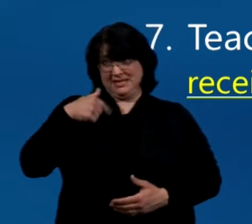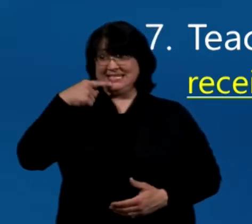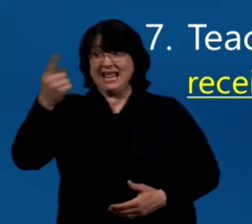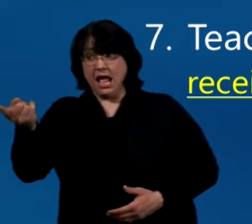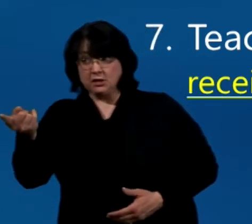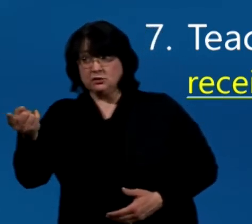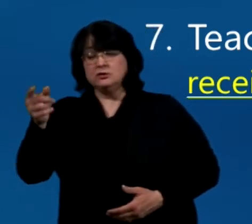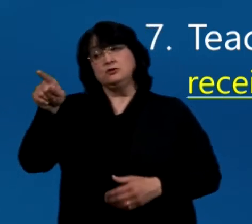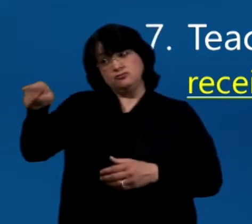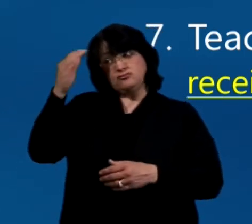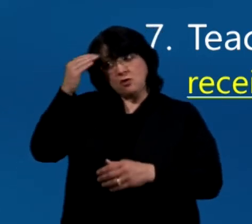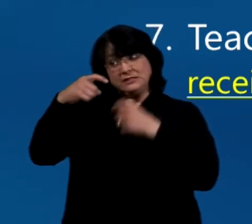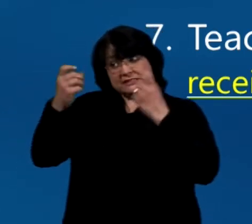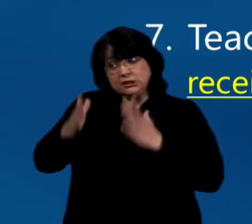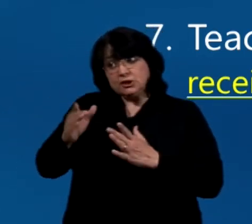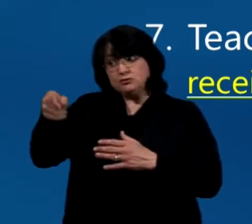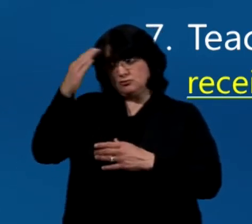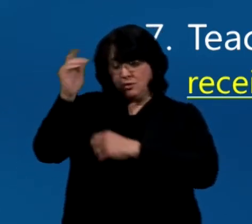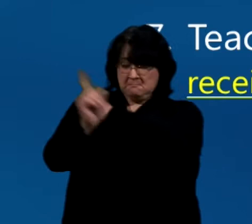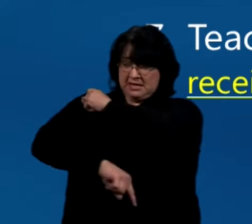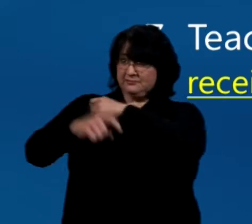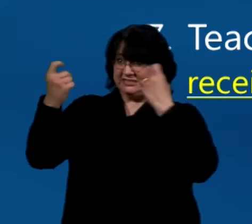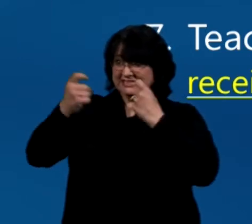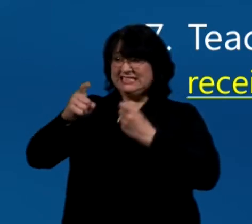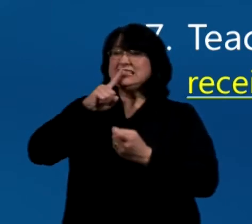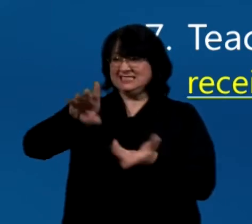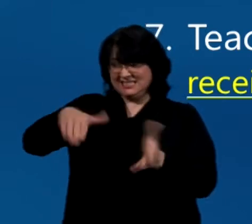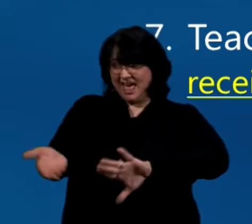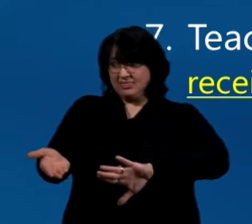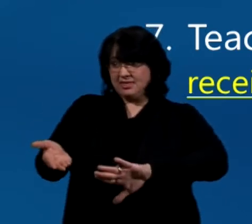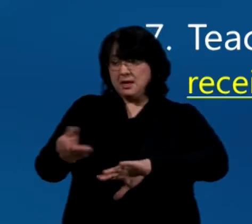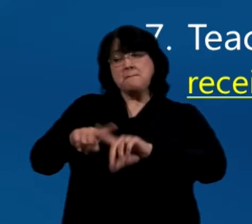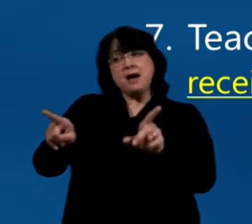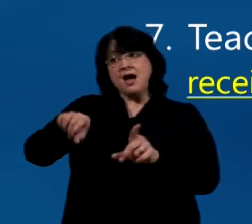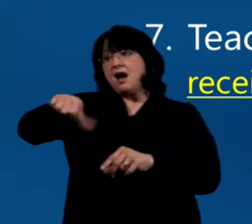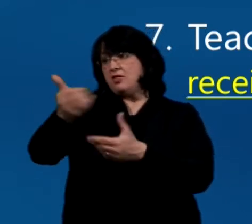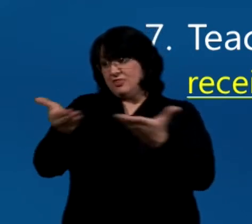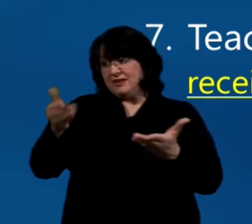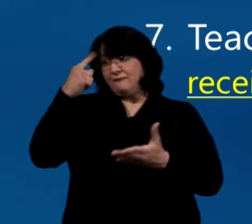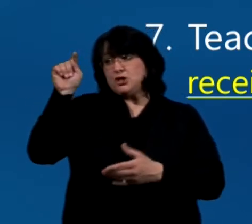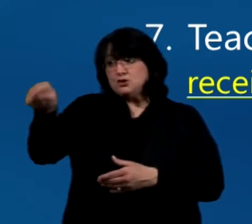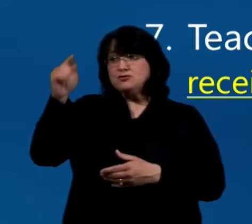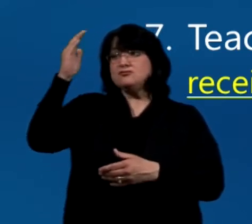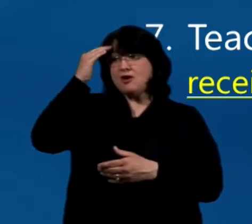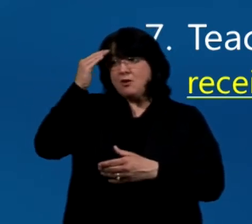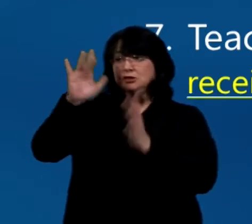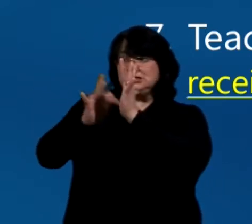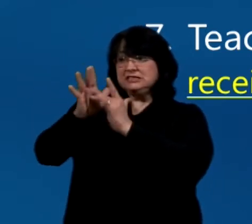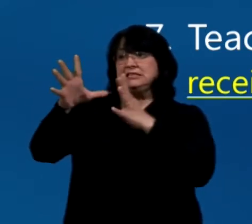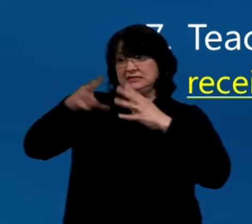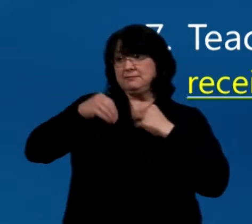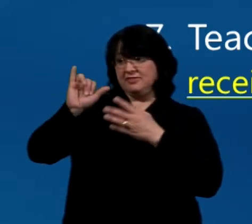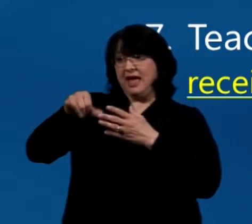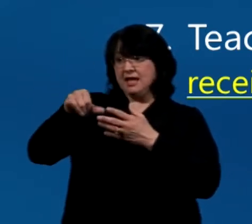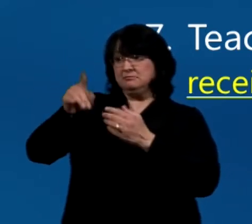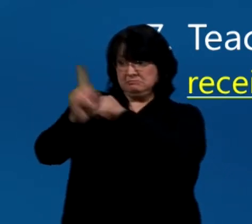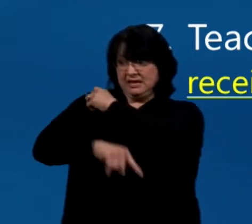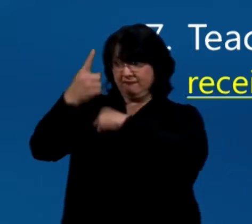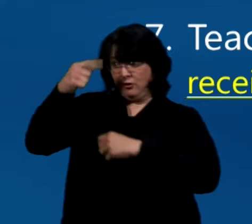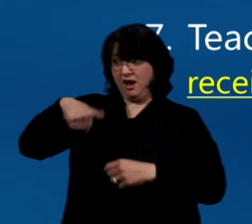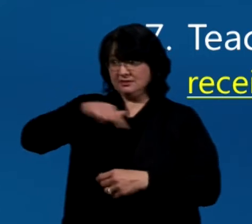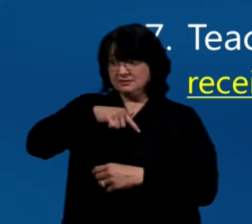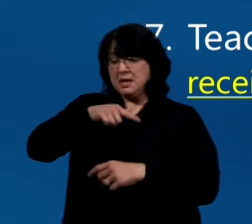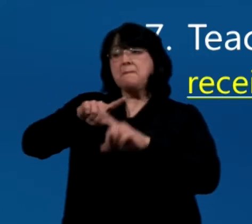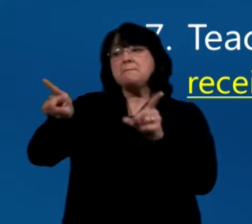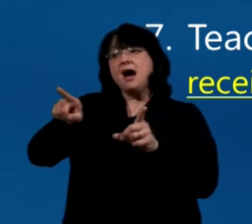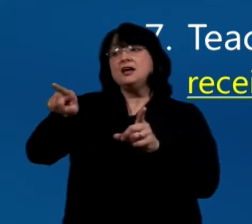sinner, for you to know that the penalty of sin is death. It's another thing for you to know that Jesus took that penalty. But Joe, it's another thing